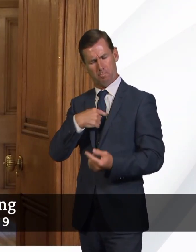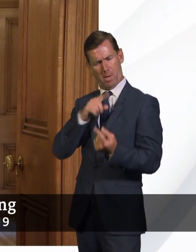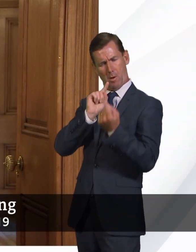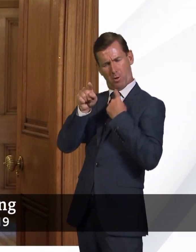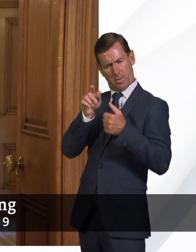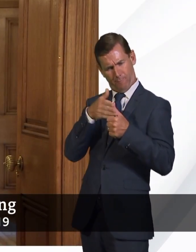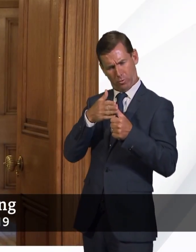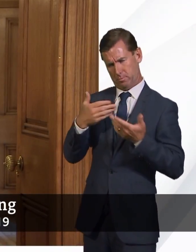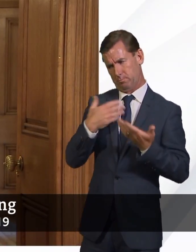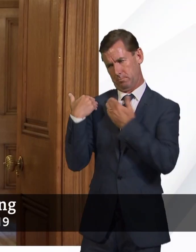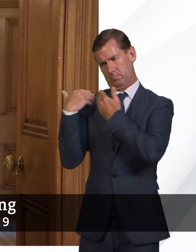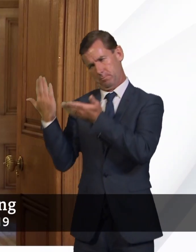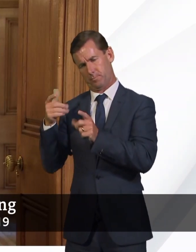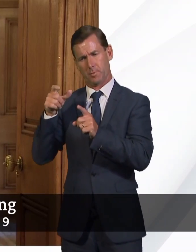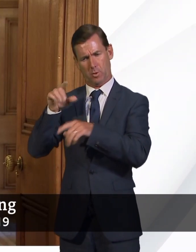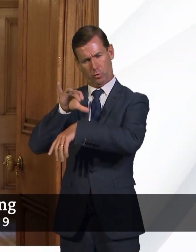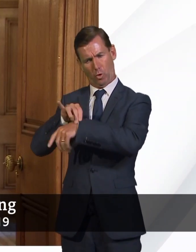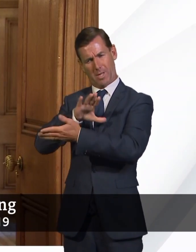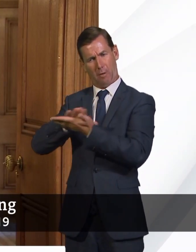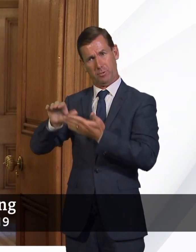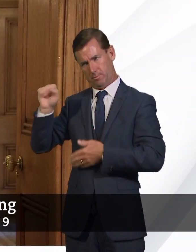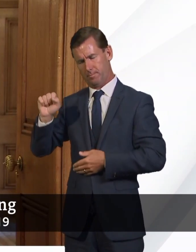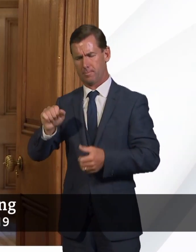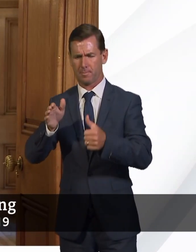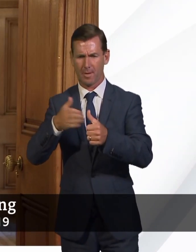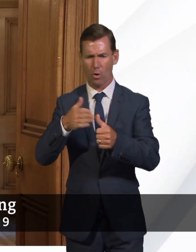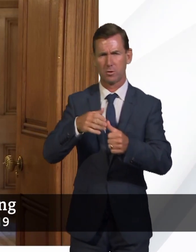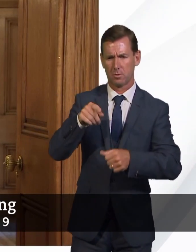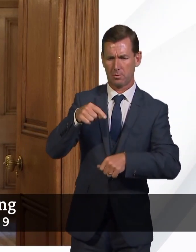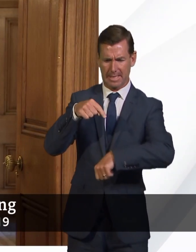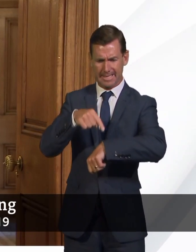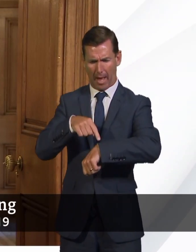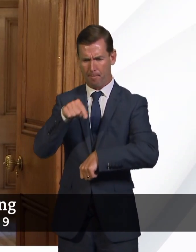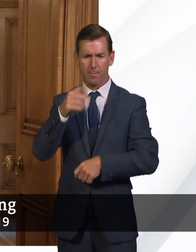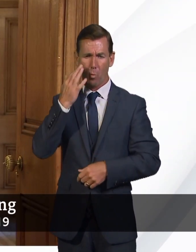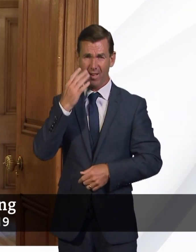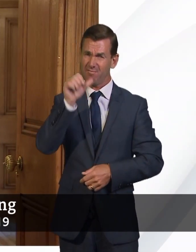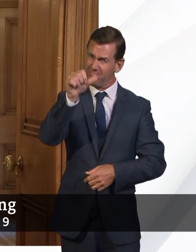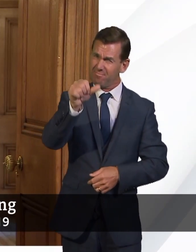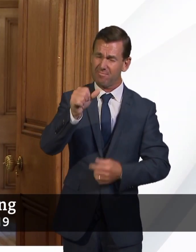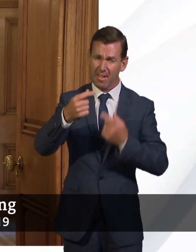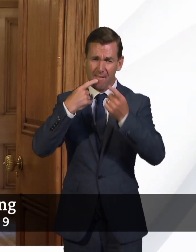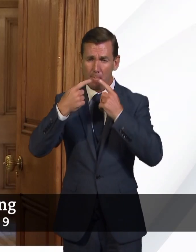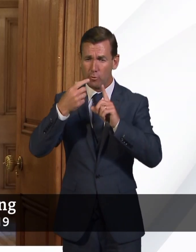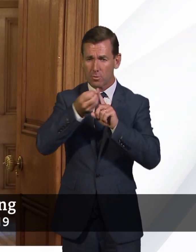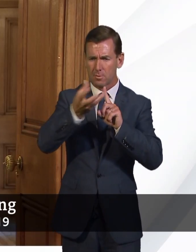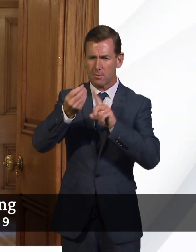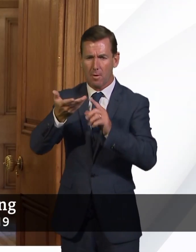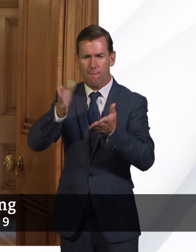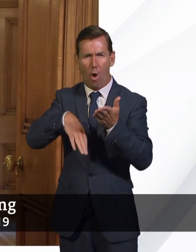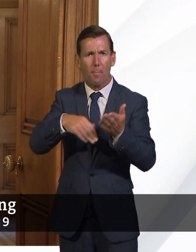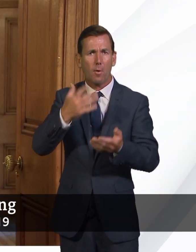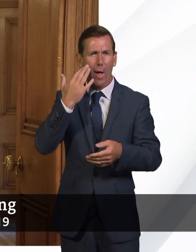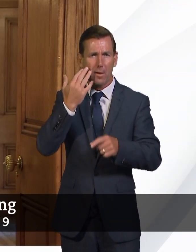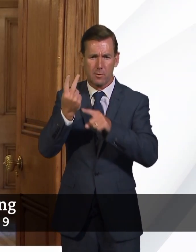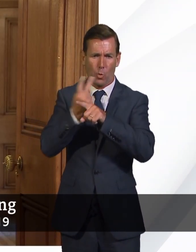the timing. This is based on data from a couple of weeks ago because of the